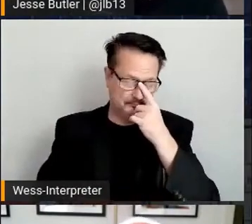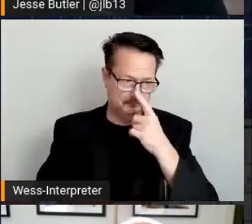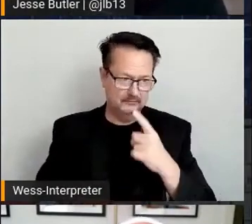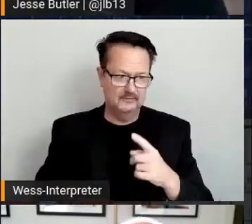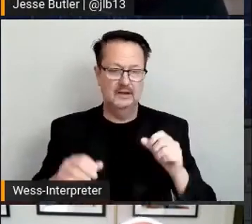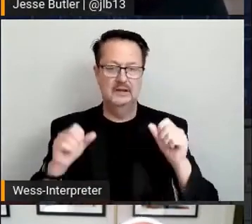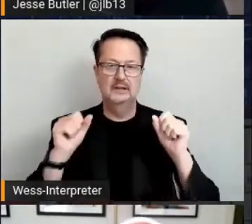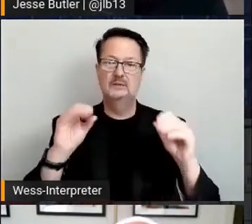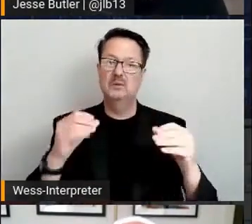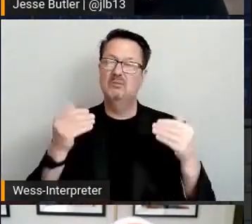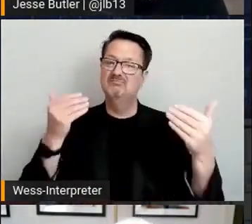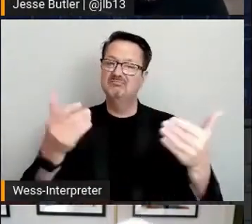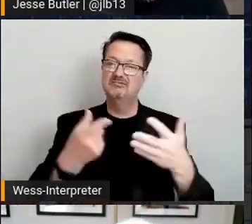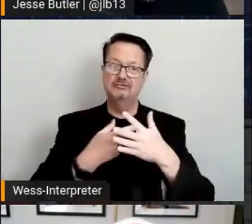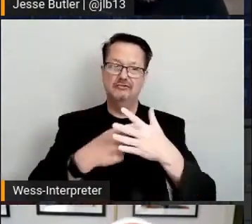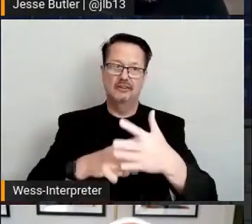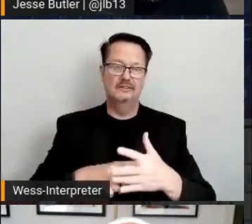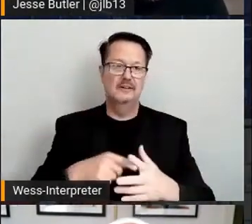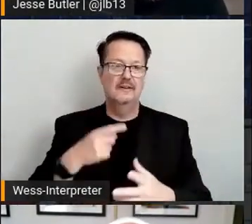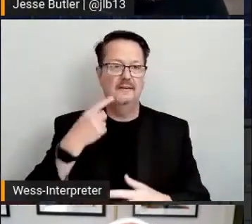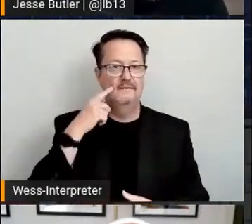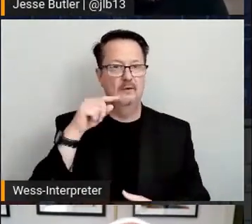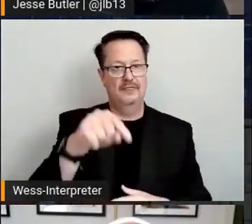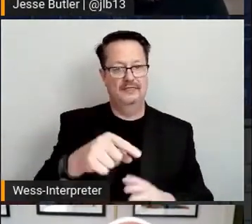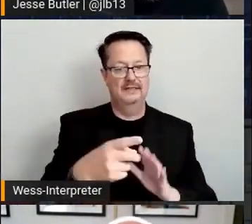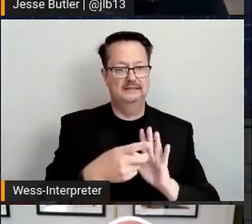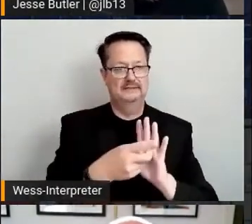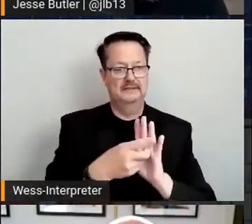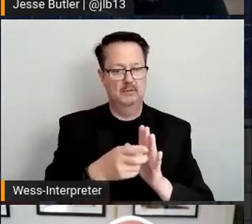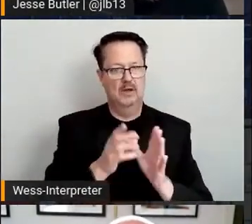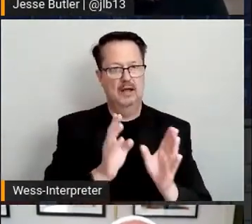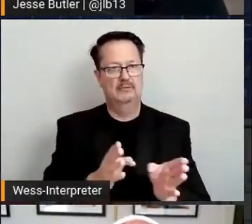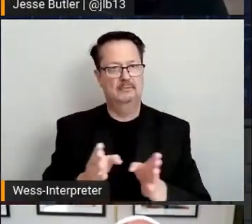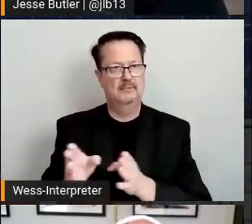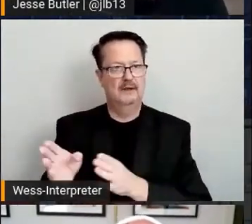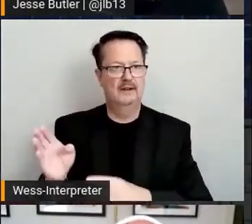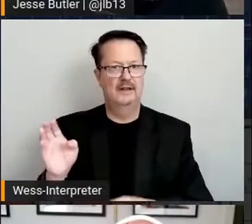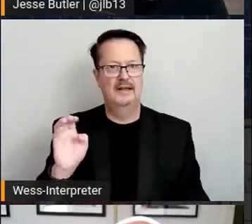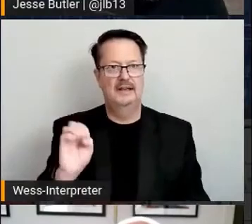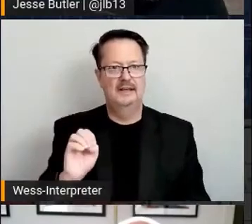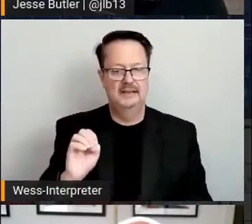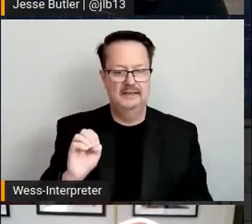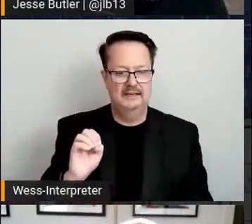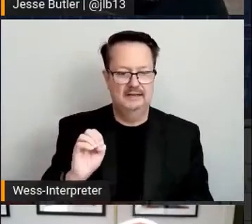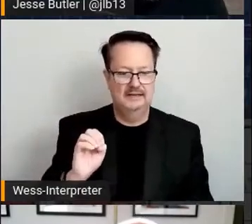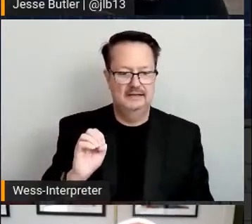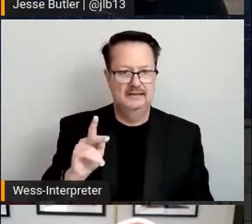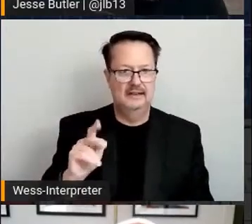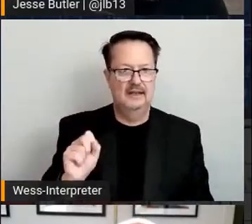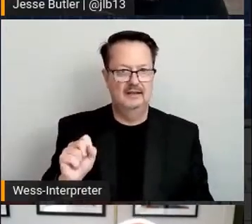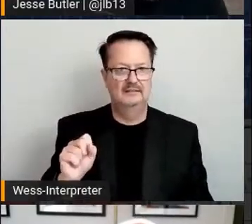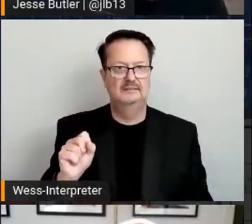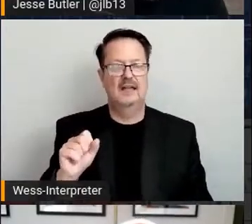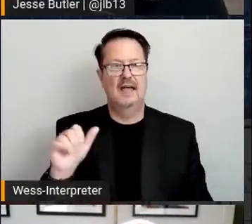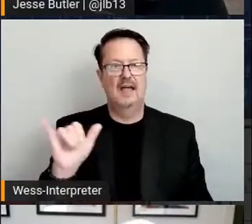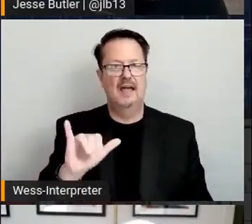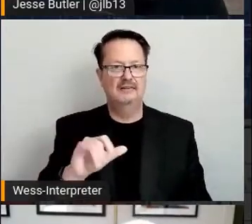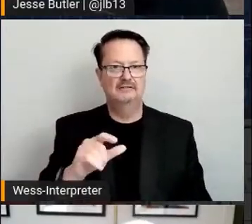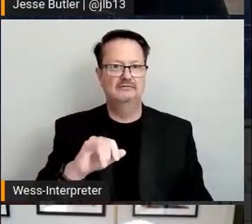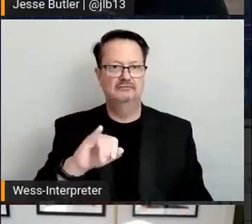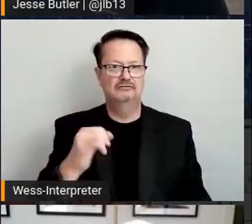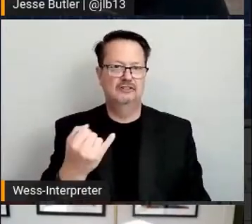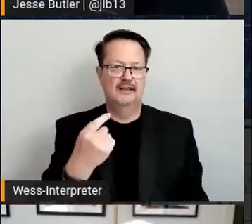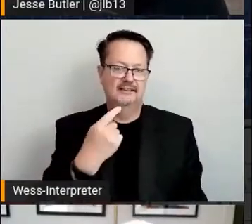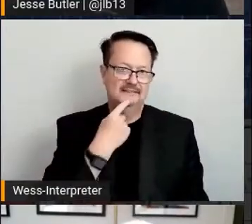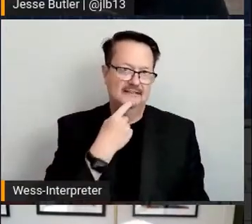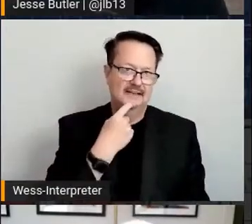So let's get started. For this demo, I prepared an EKS cluster. And as Jay said, we don't really